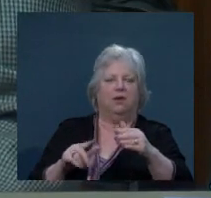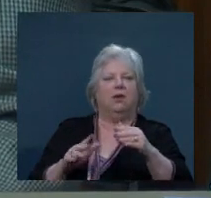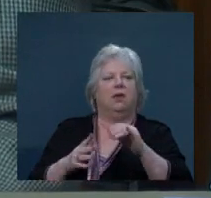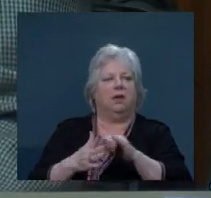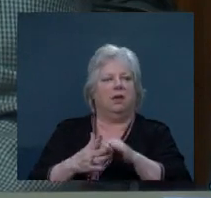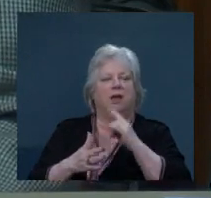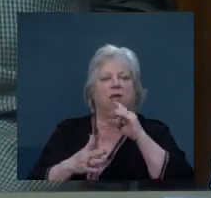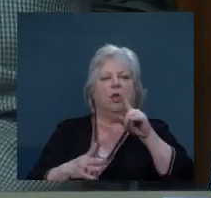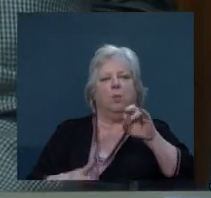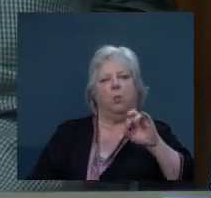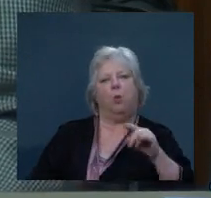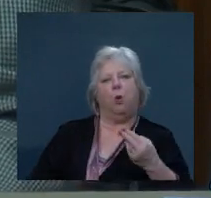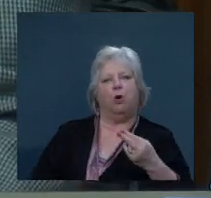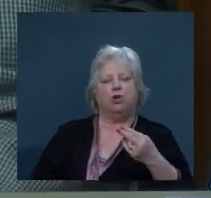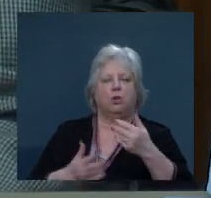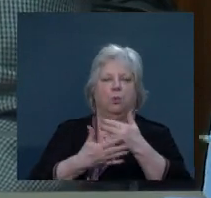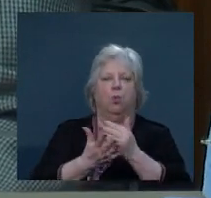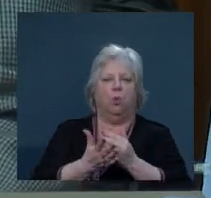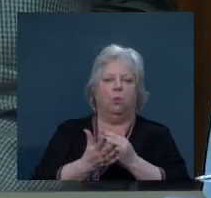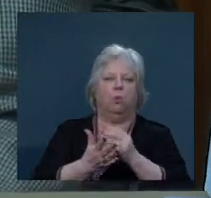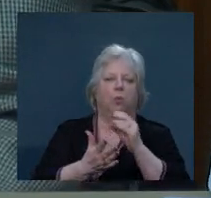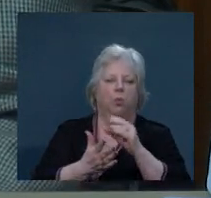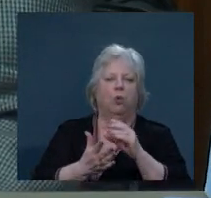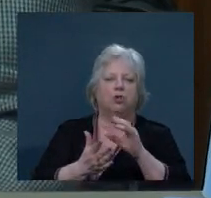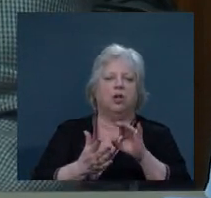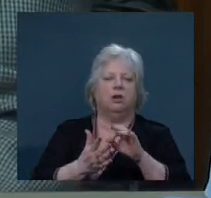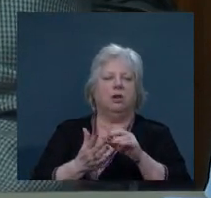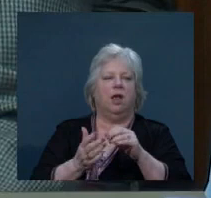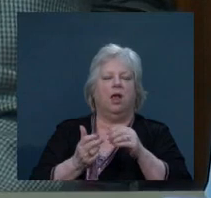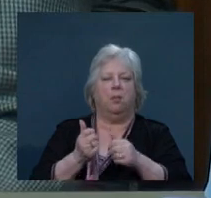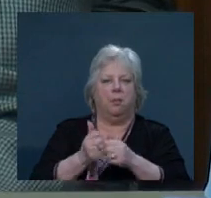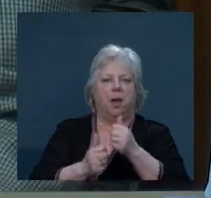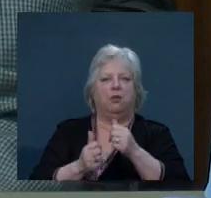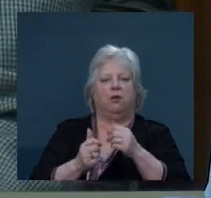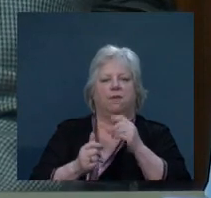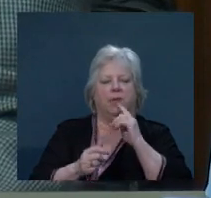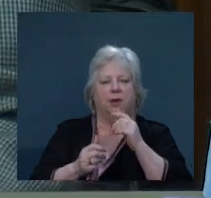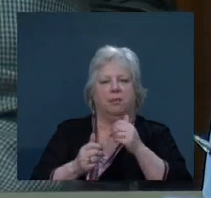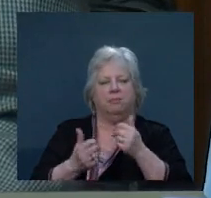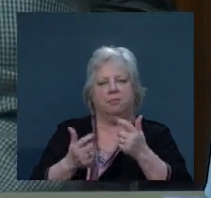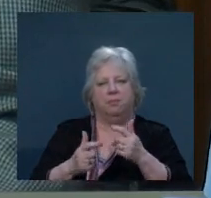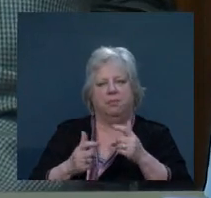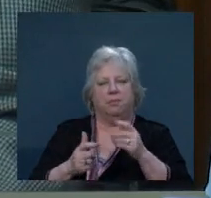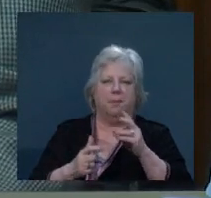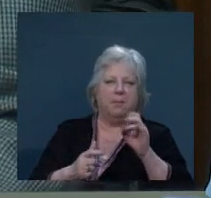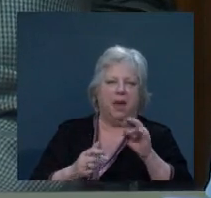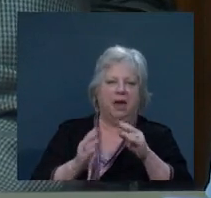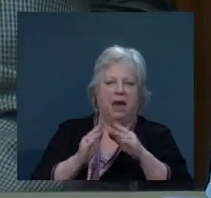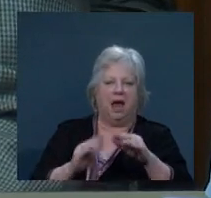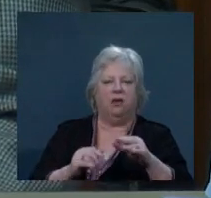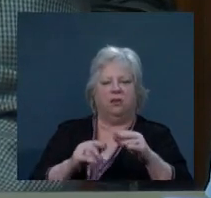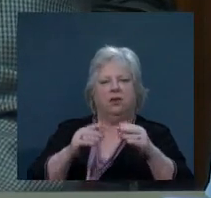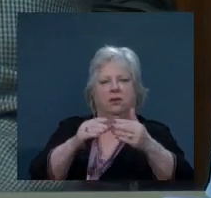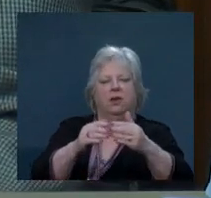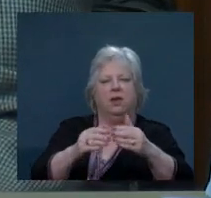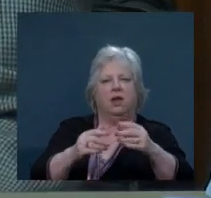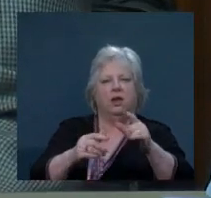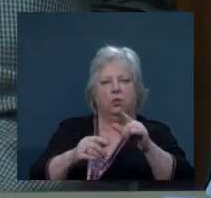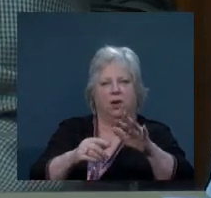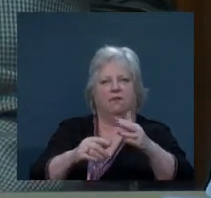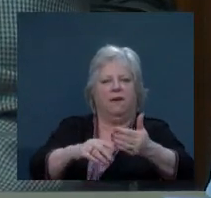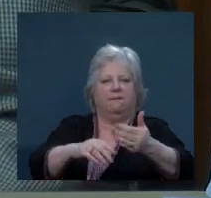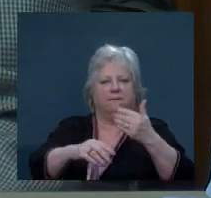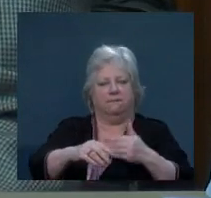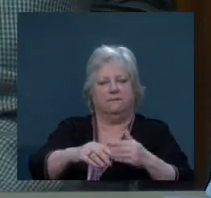this is the porch portion only of the structure. The main body of the structure will be located behind the 25-foot